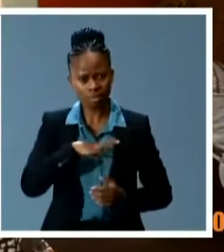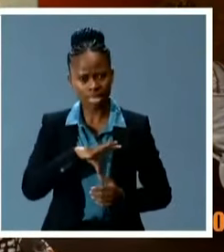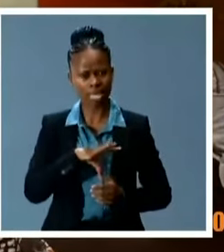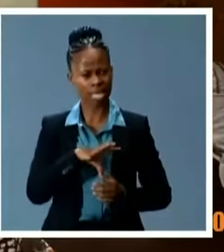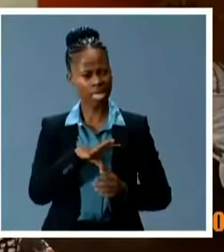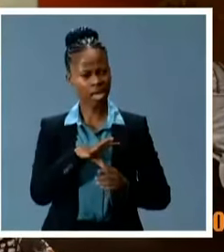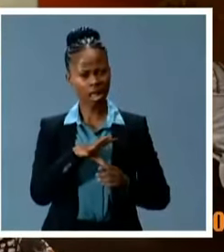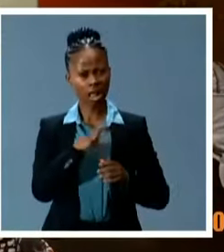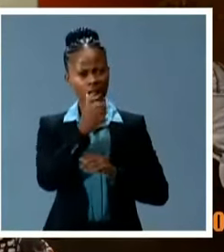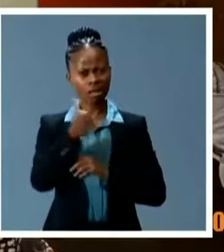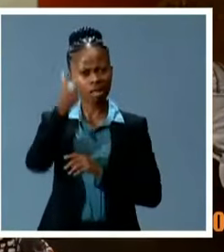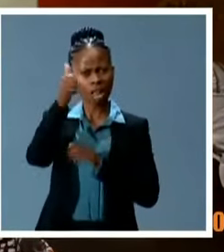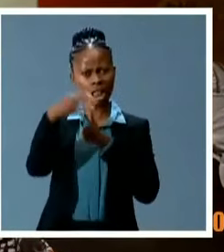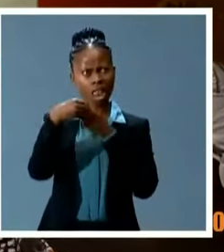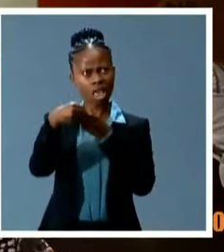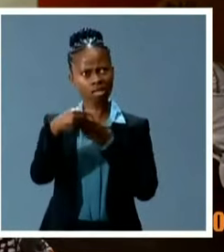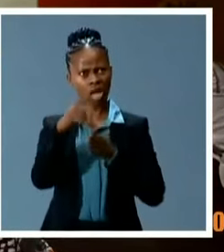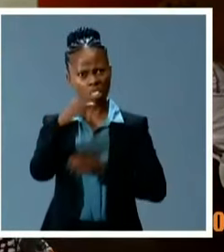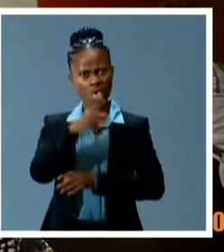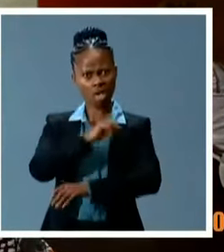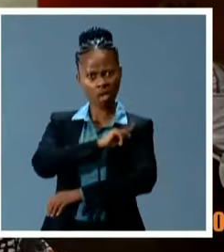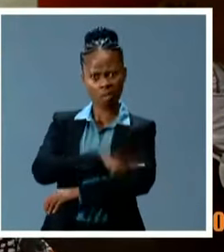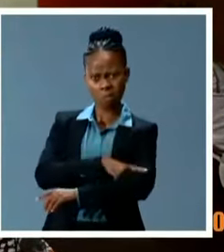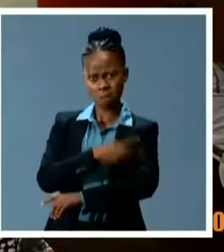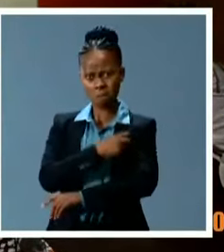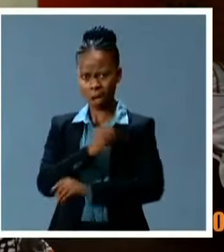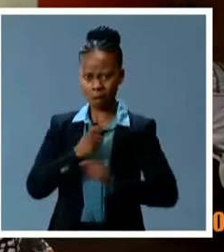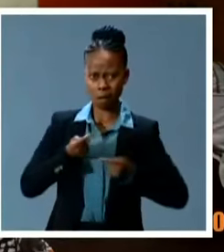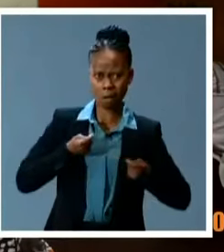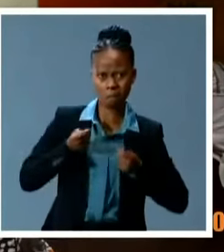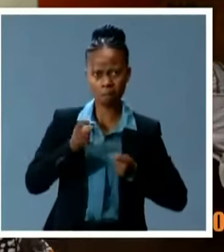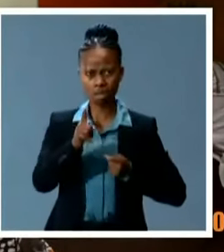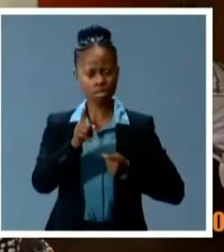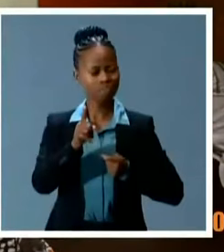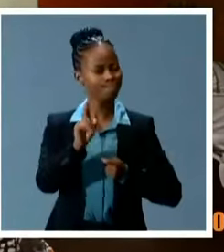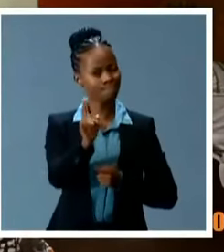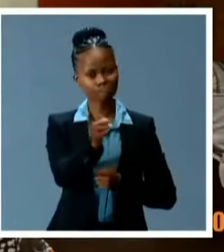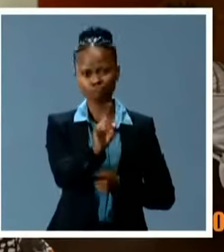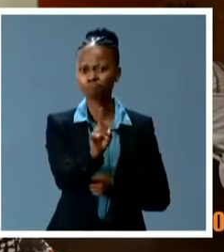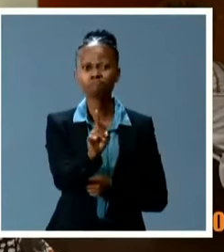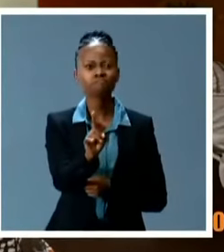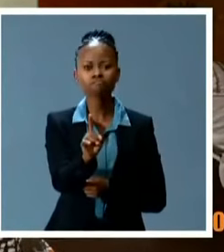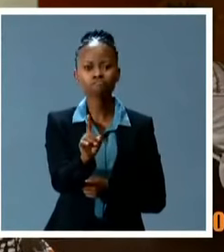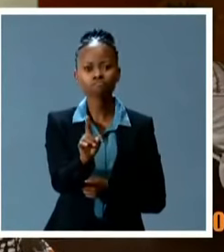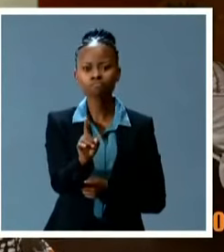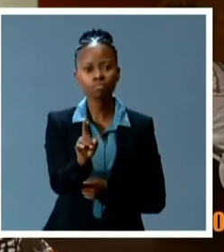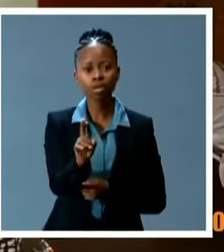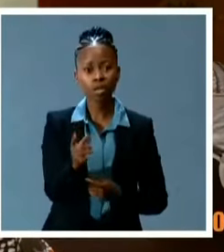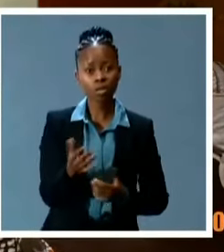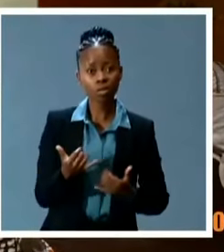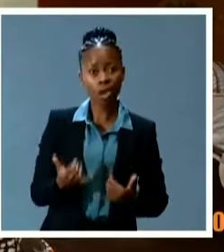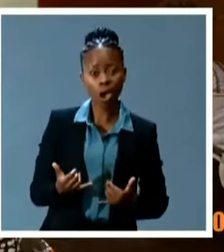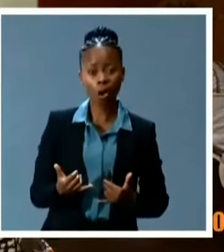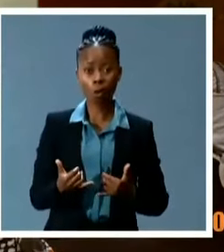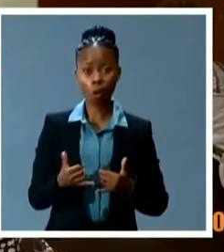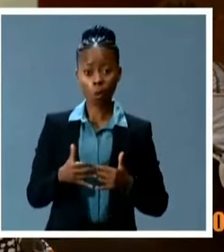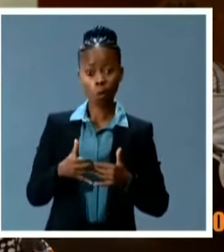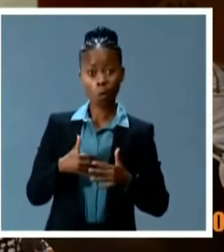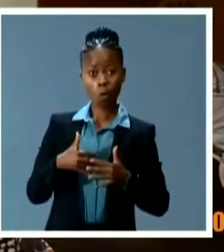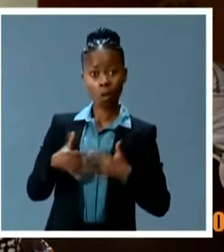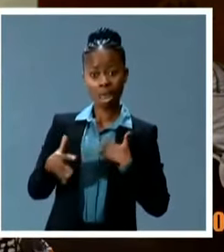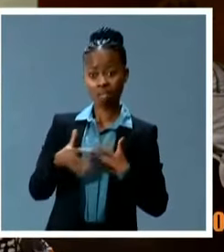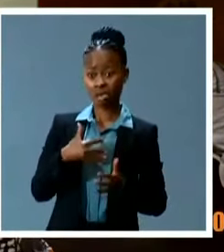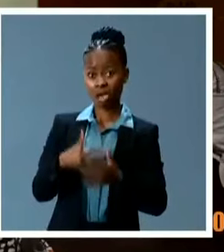any should be denied their freedom as we were, that any should be turned into